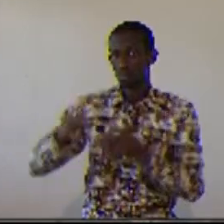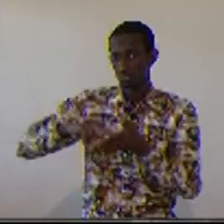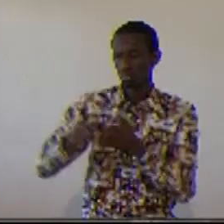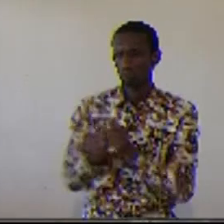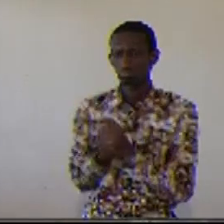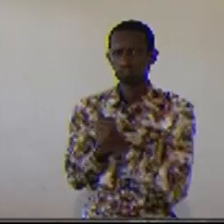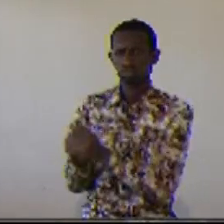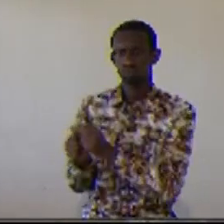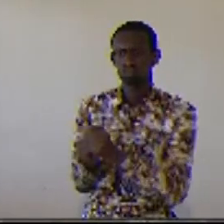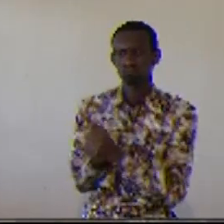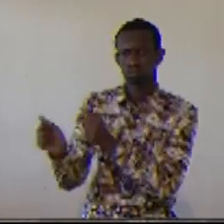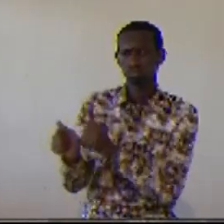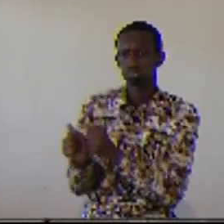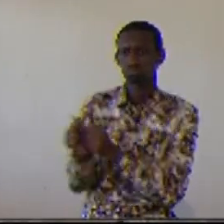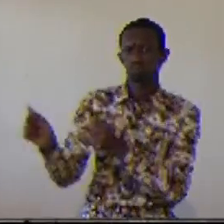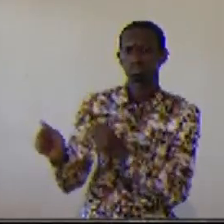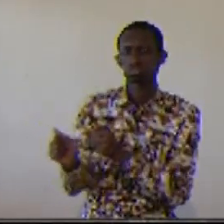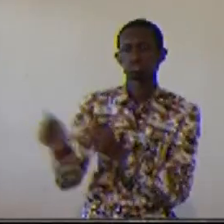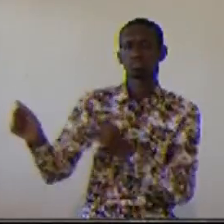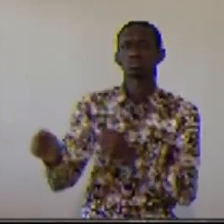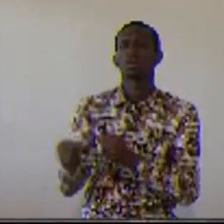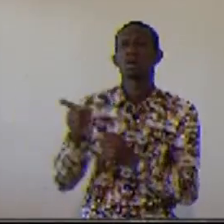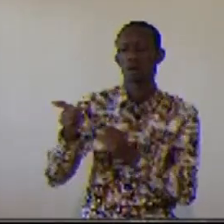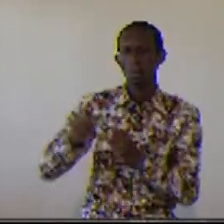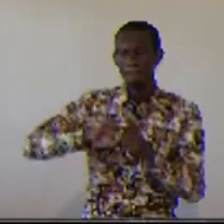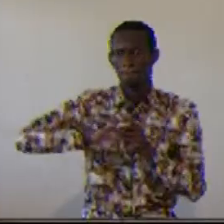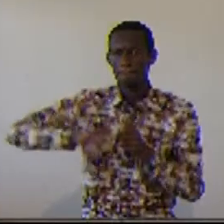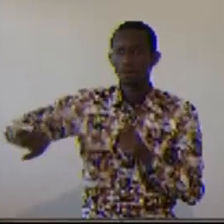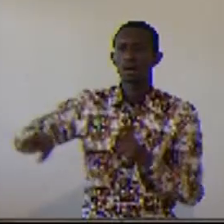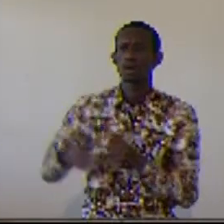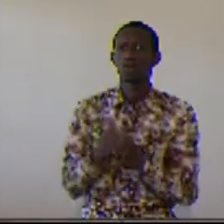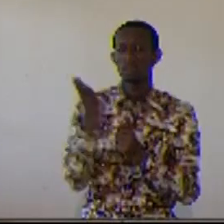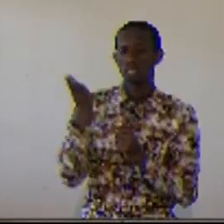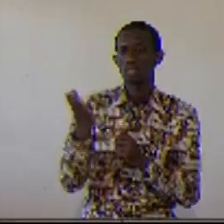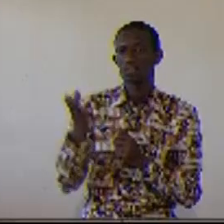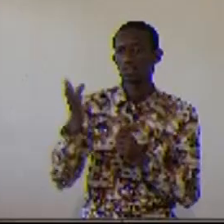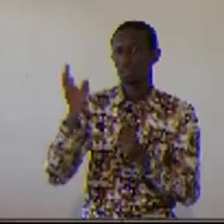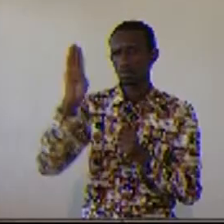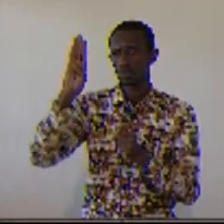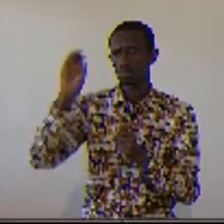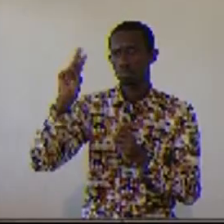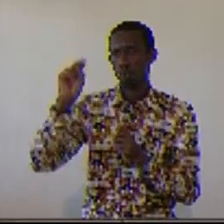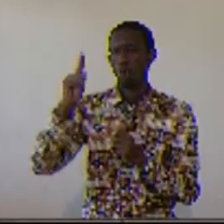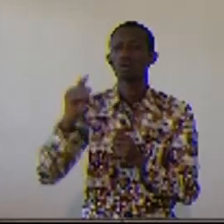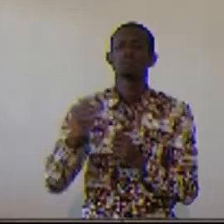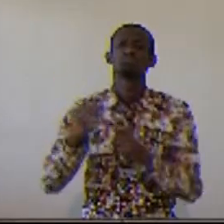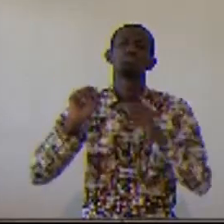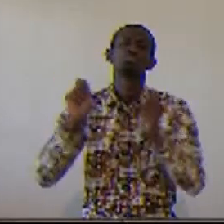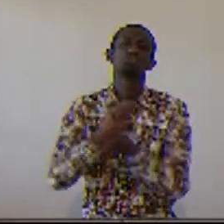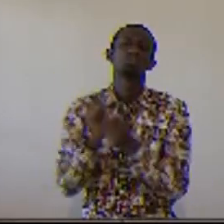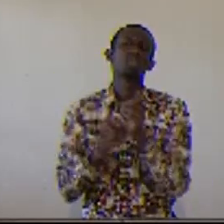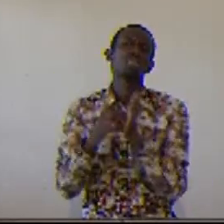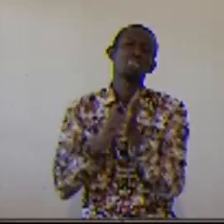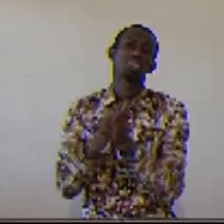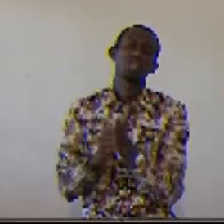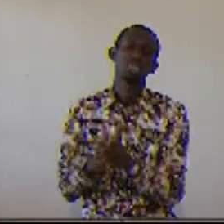That means it increases the electron density here, and this bond becomes more stronger. So electron withdrawing, electron